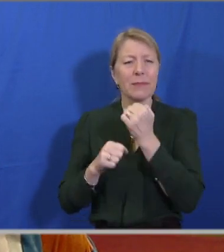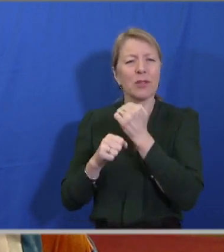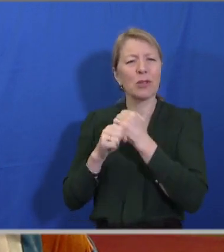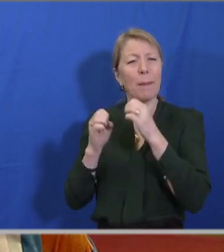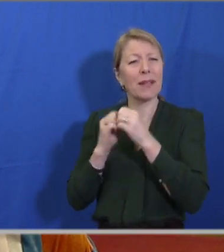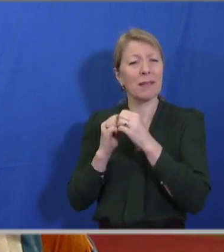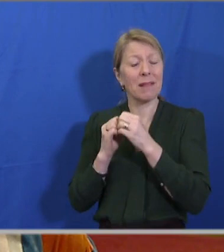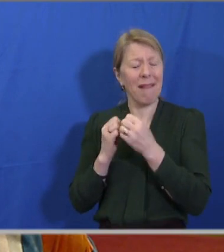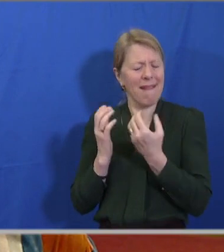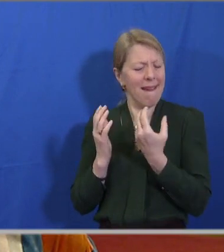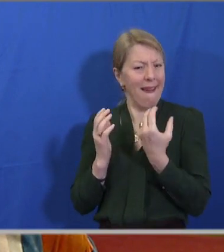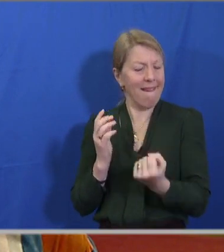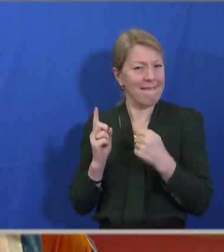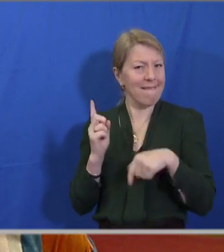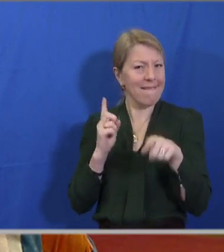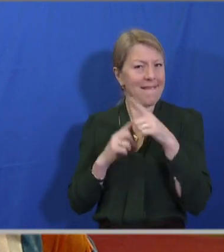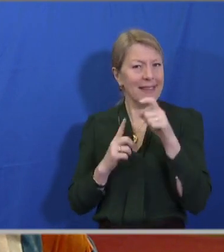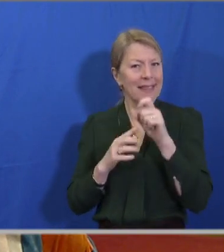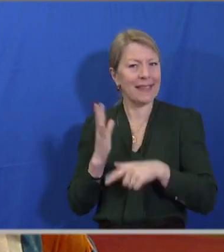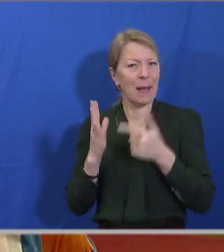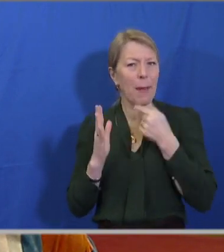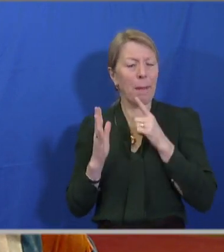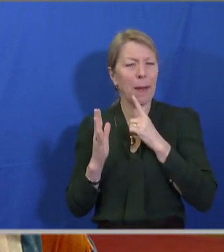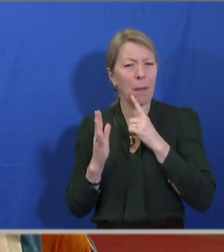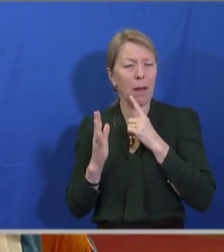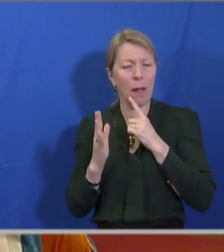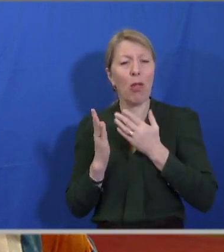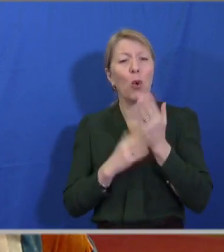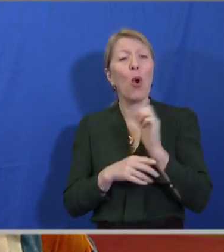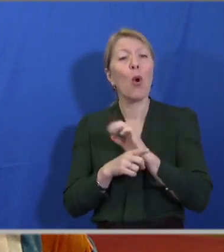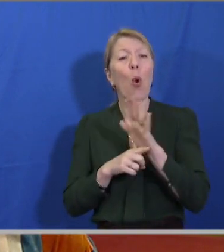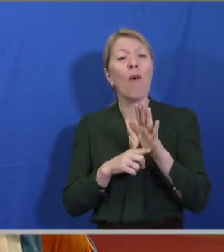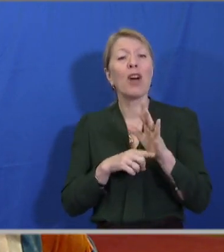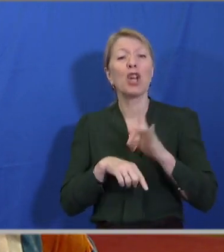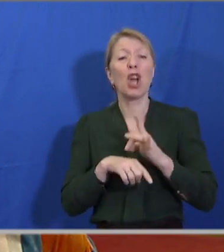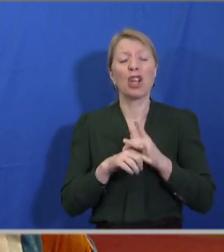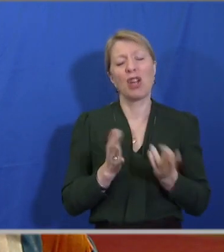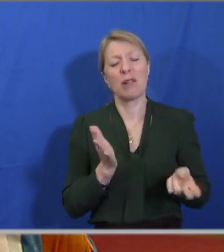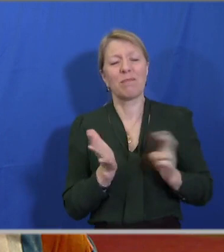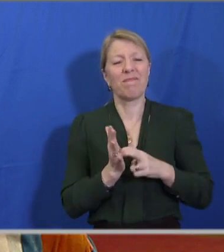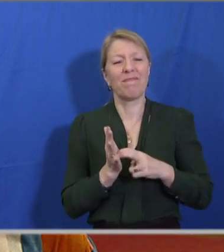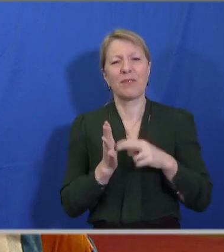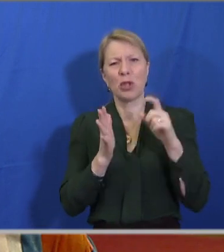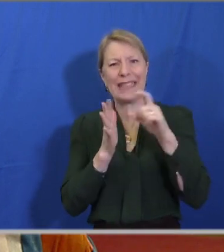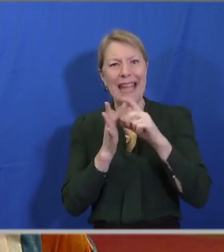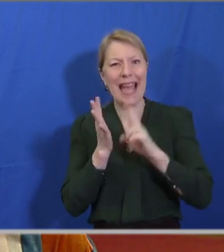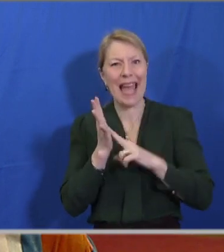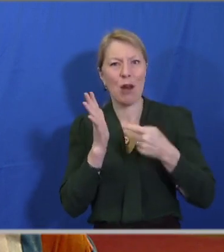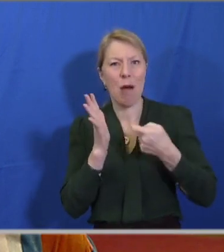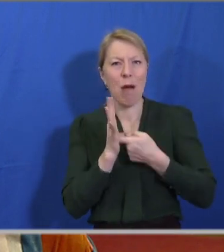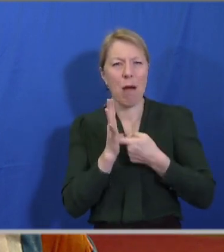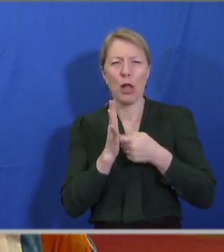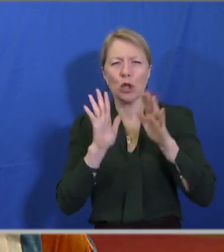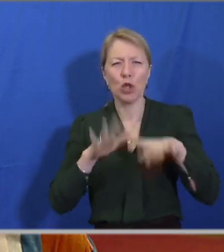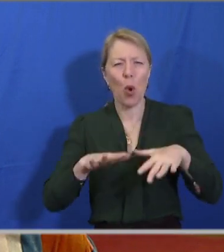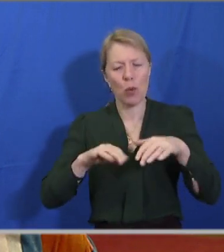used inappropriately with disabled people during COVID. Is there any similar data, again that word, or statistics